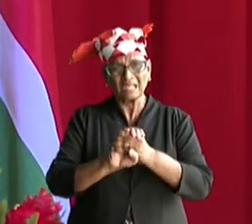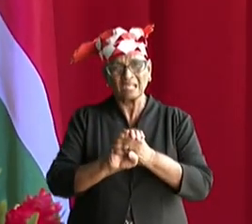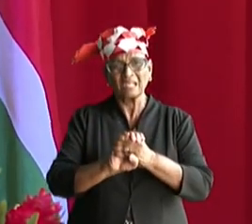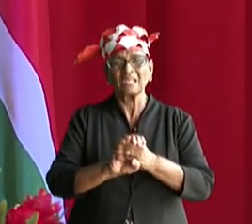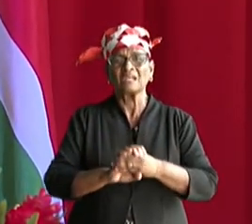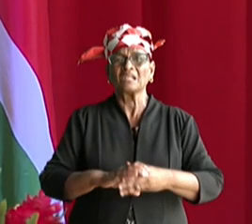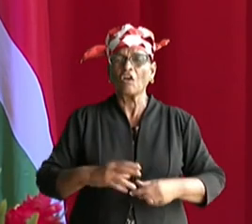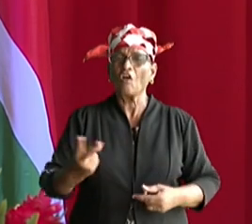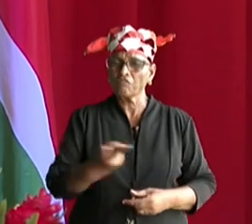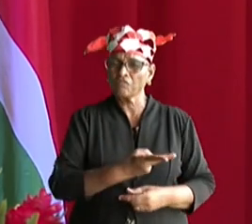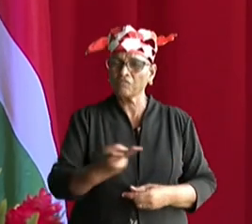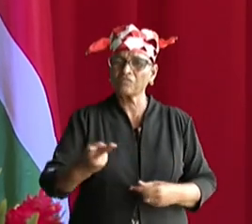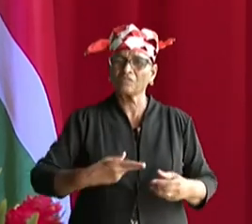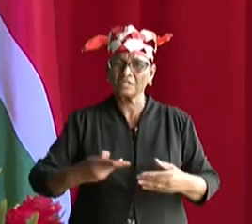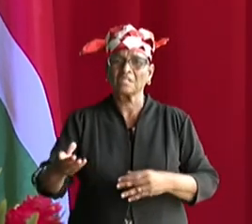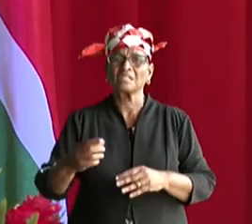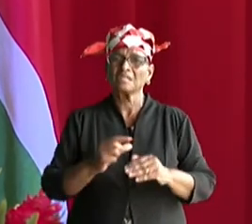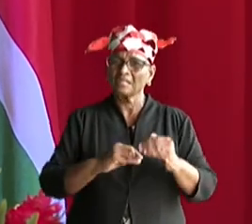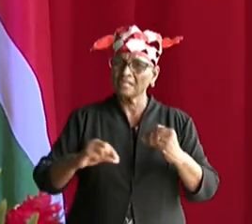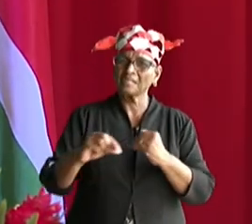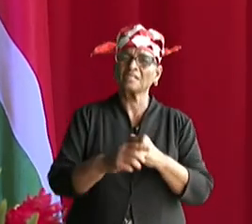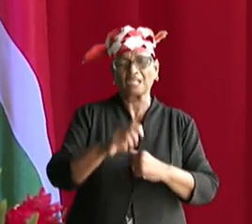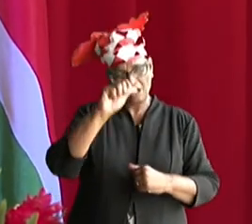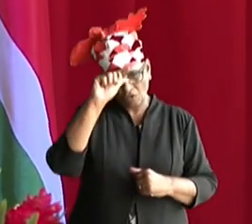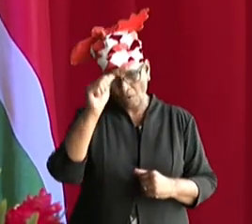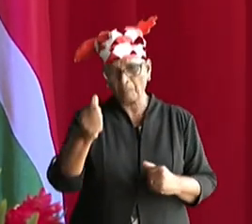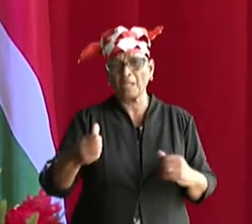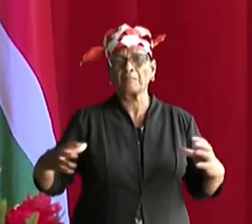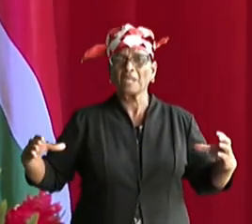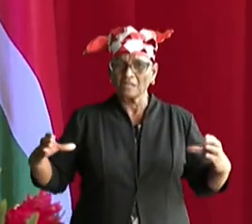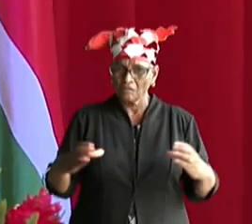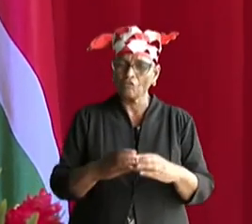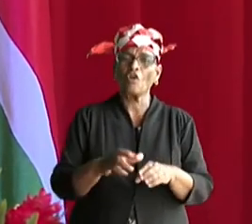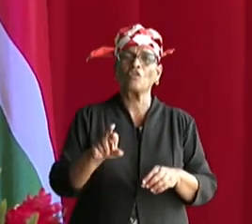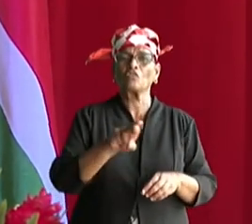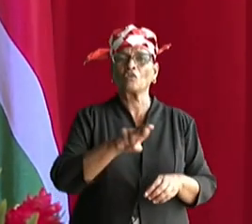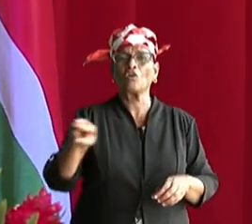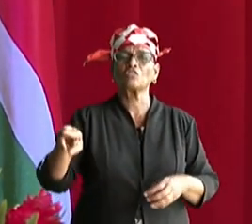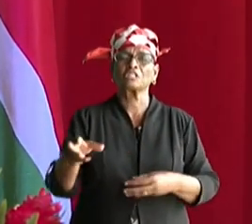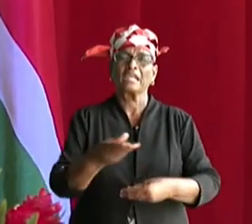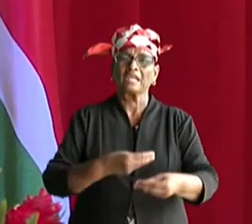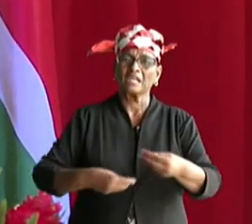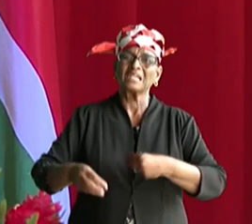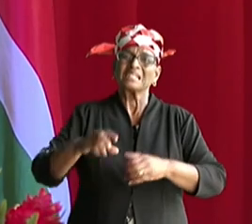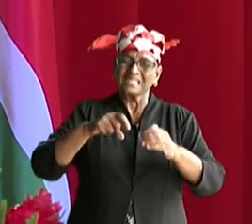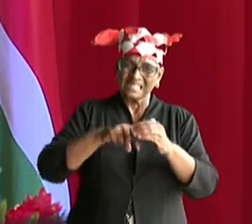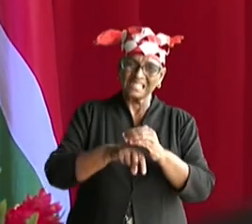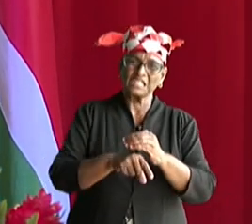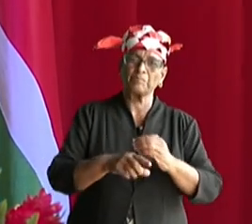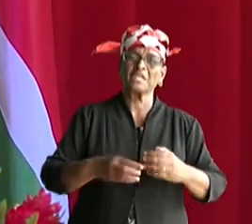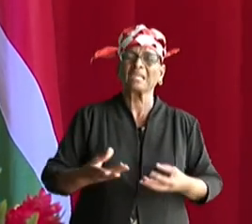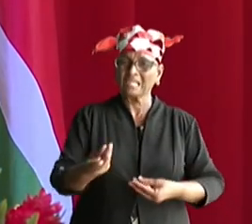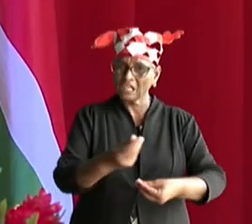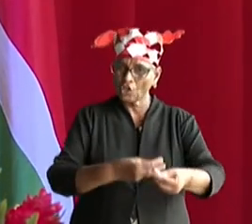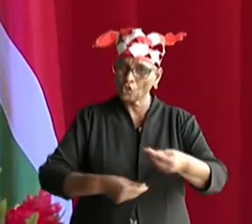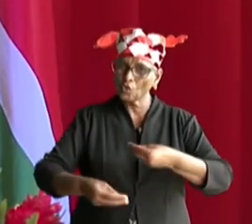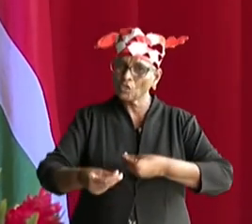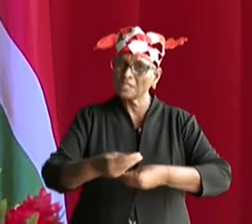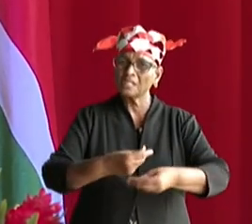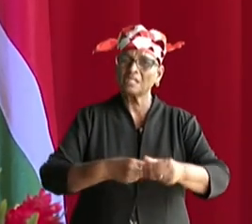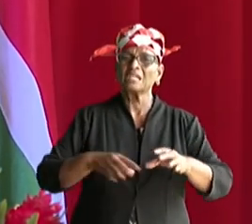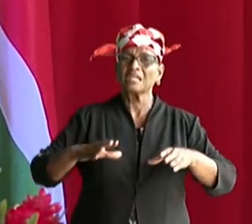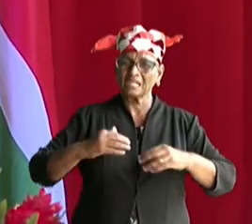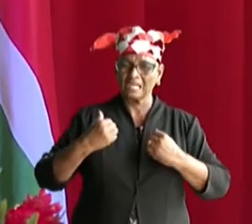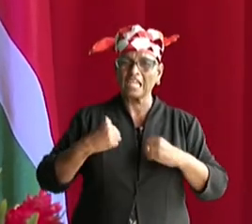both the synergies and complementaries of our economies to deepen economic and